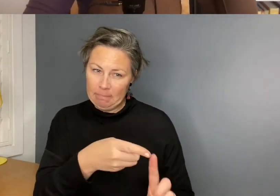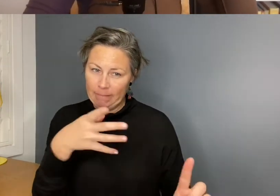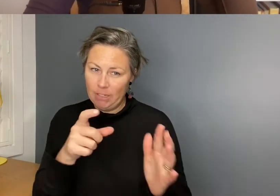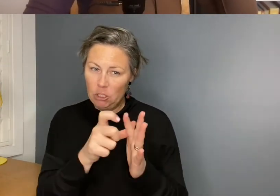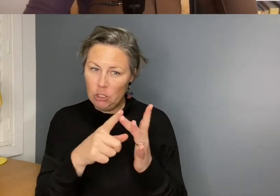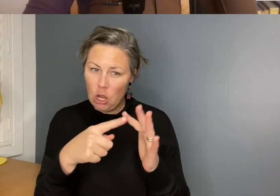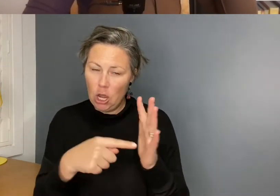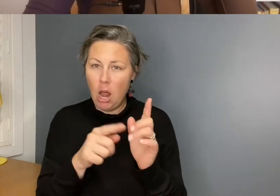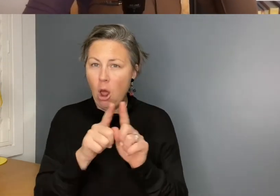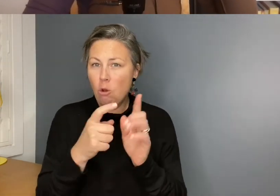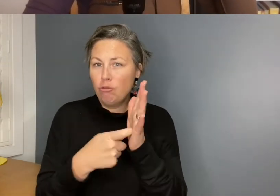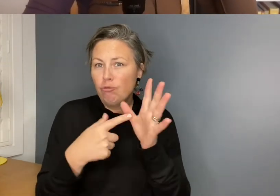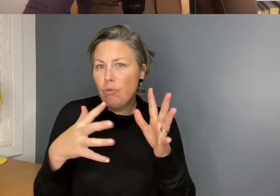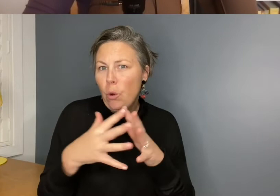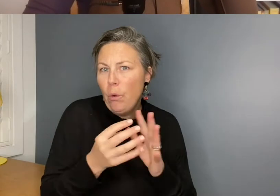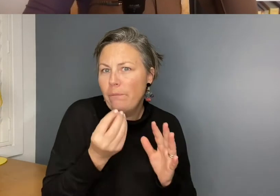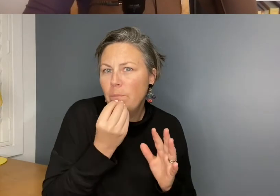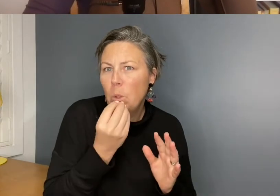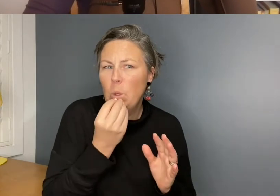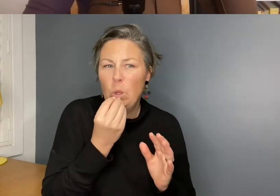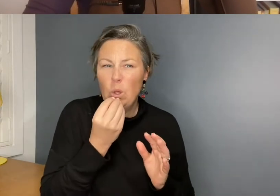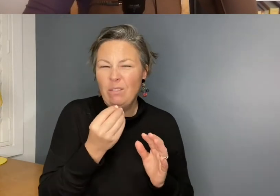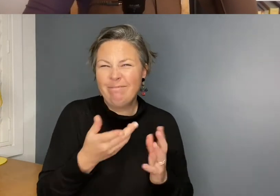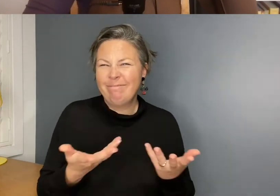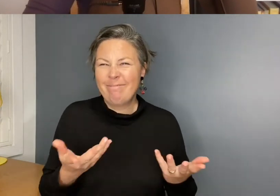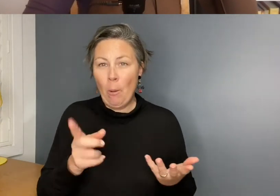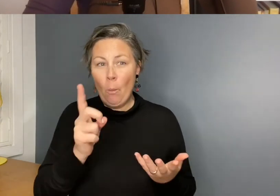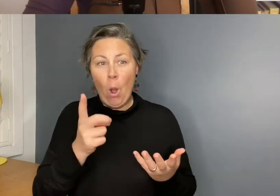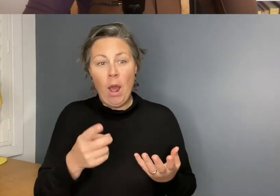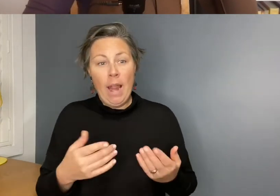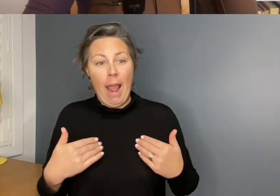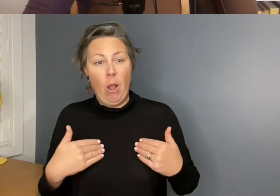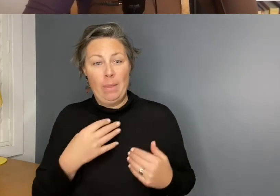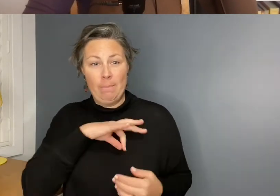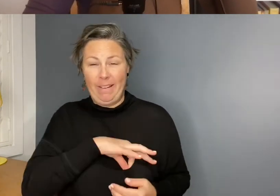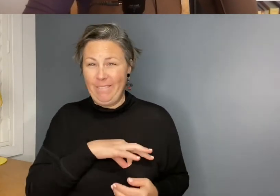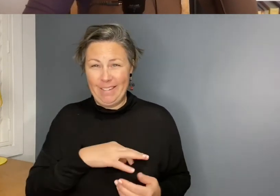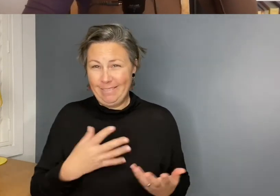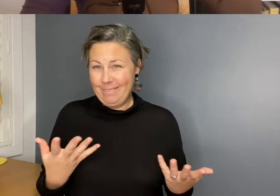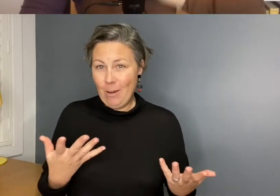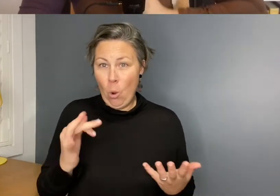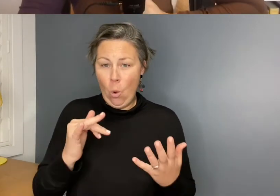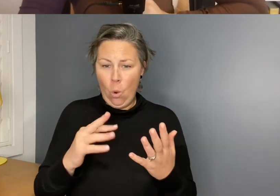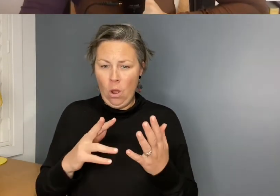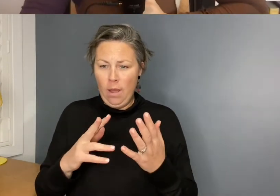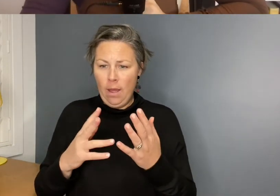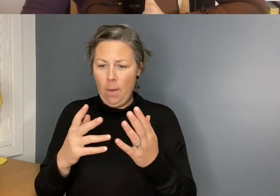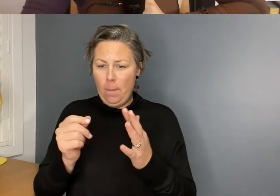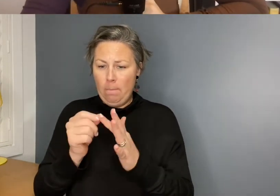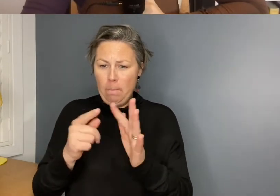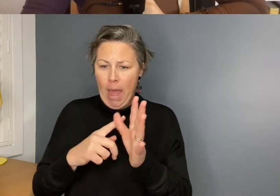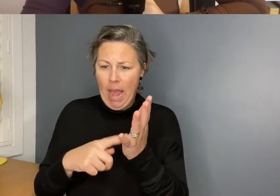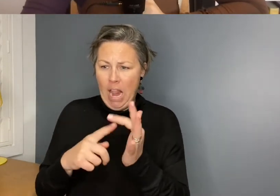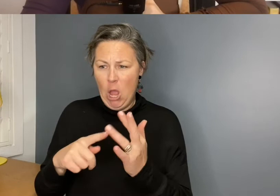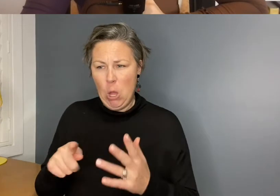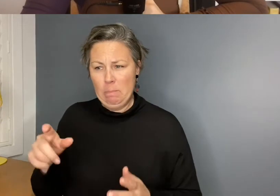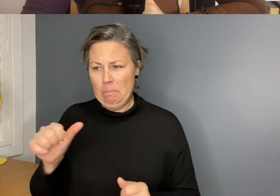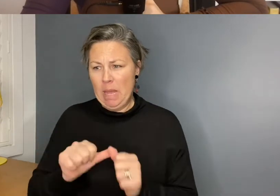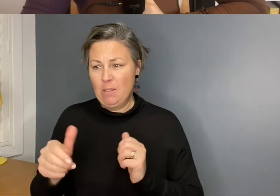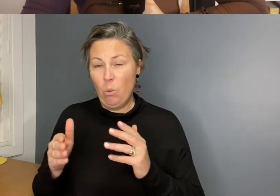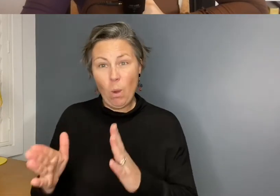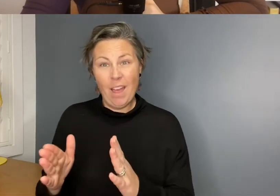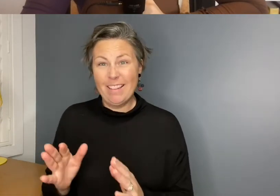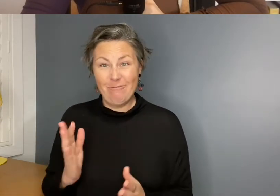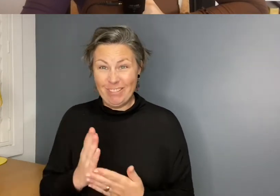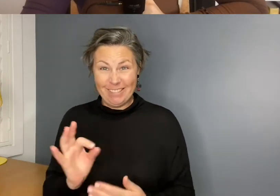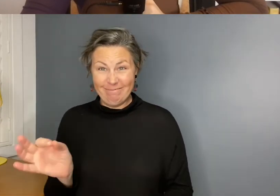benefits. So what really, if we go back to what's an optimal diet for immune modulation or healthy immune